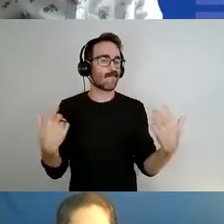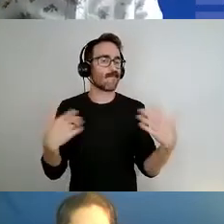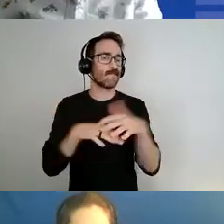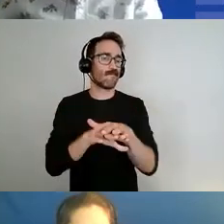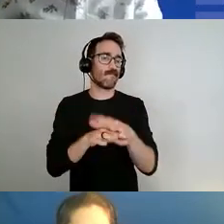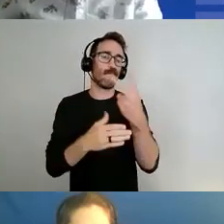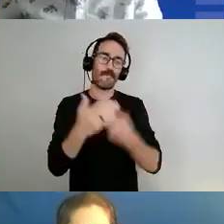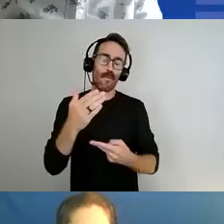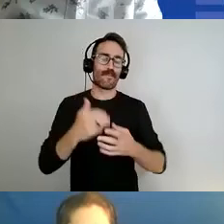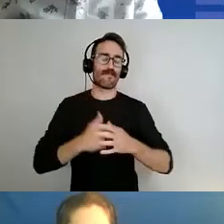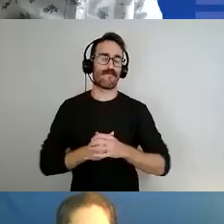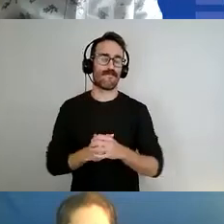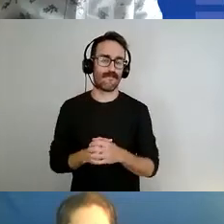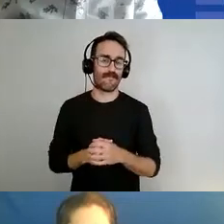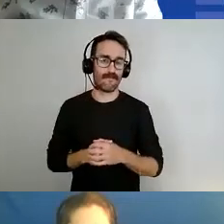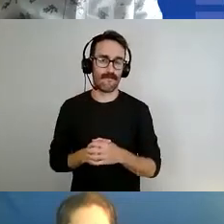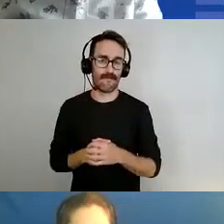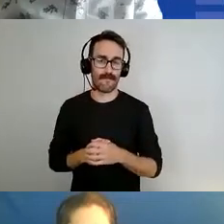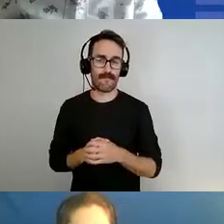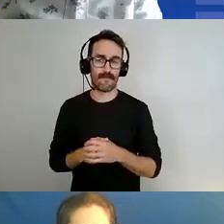this.